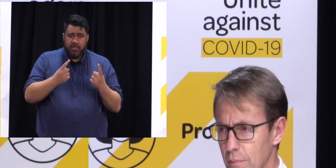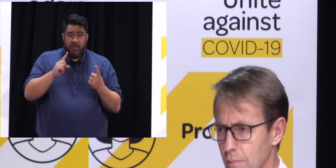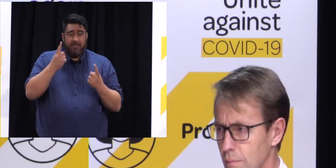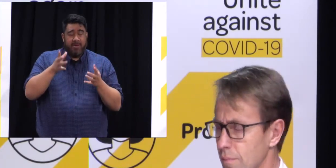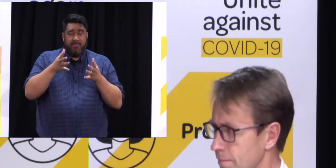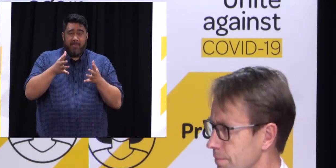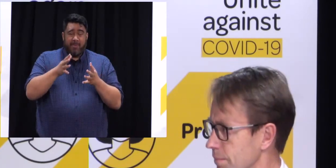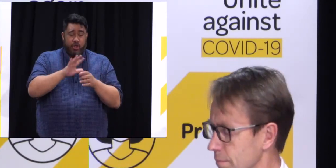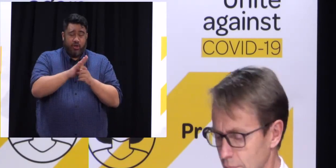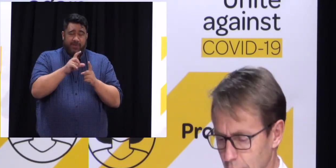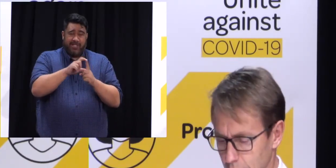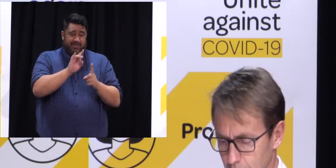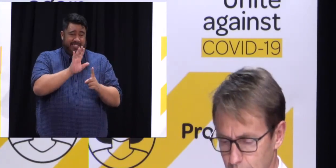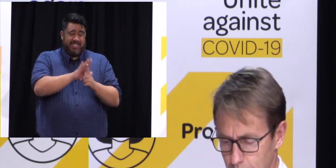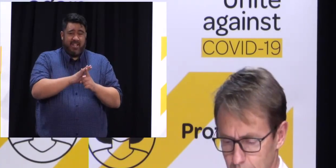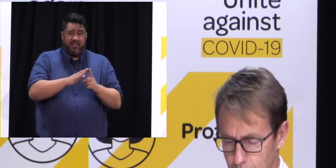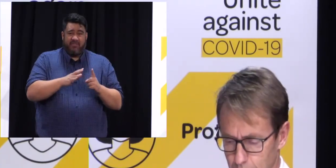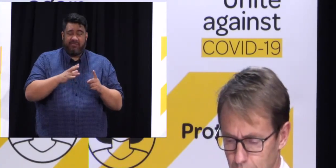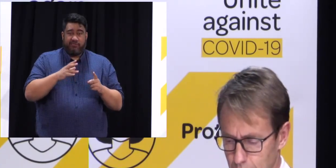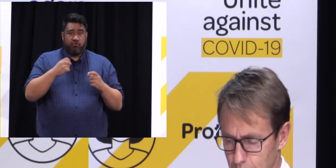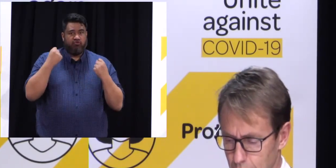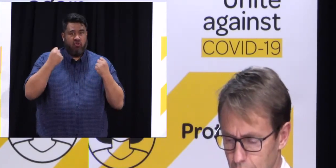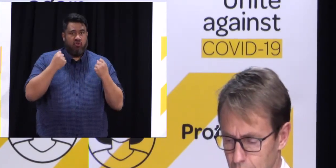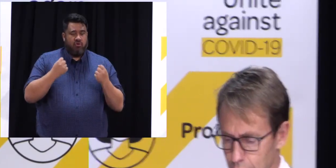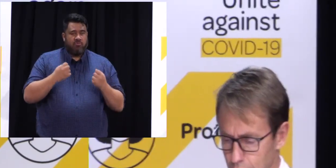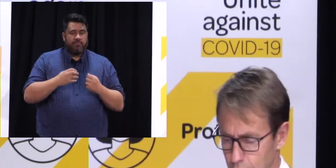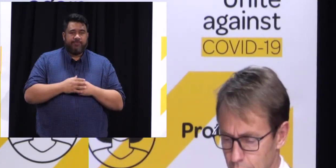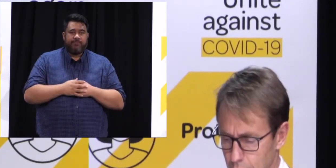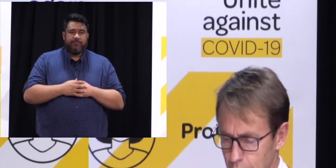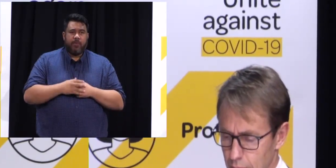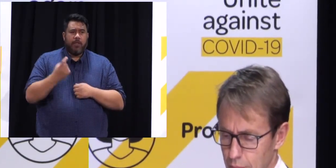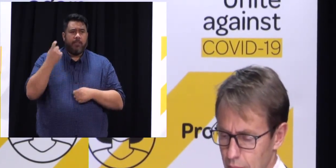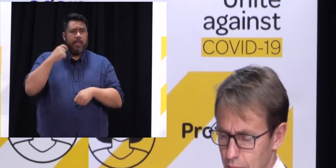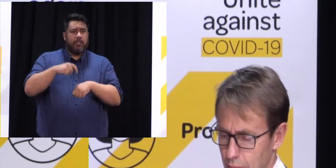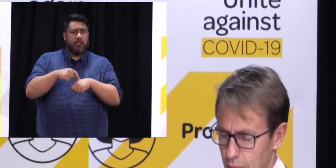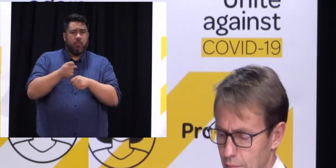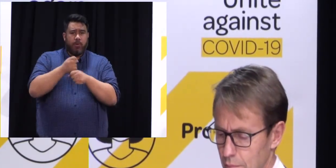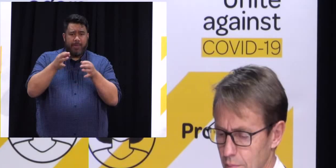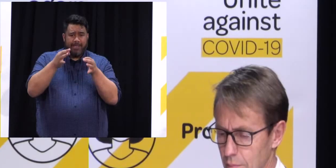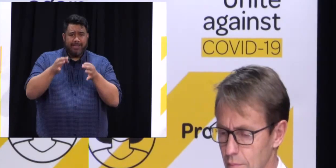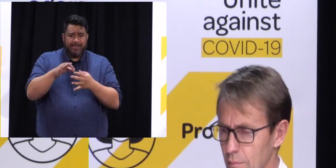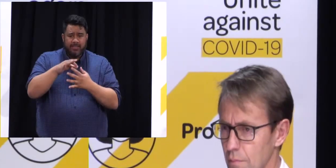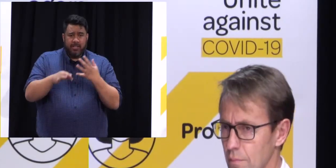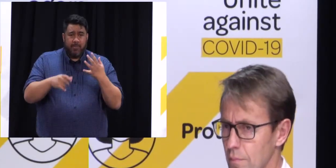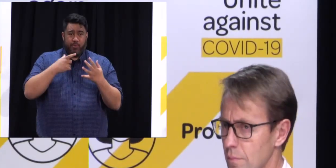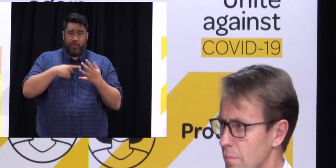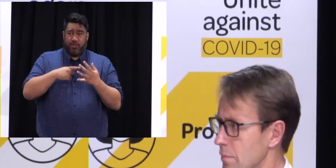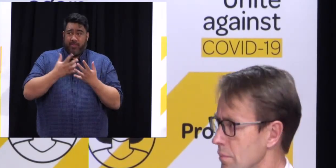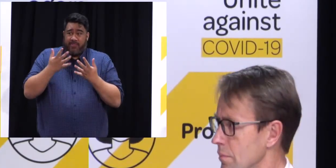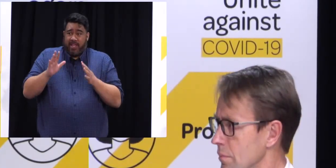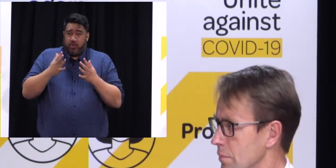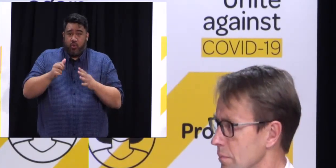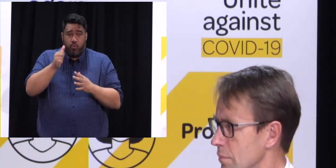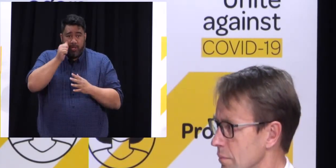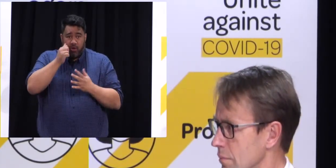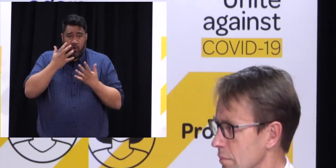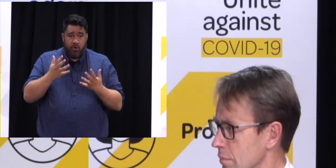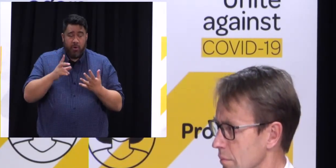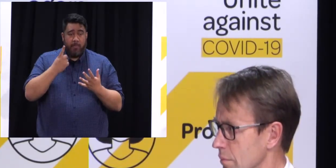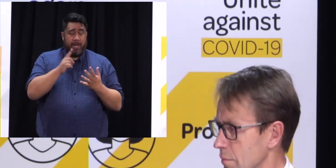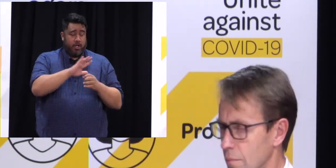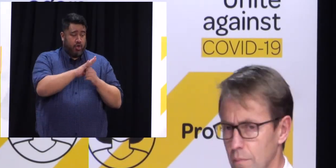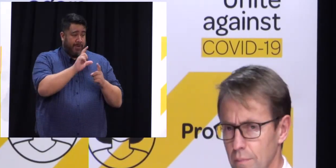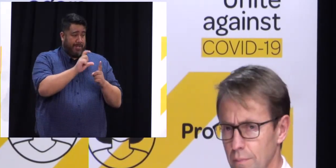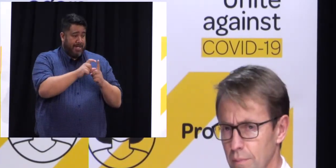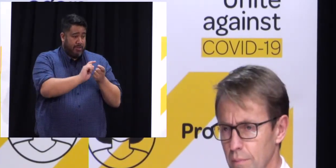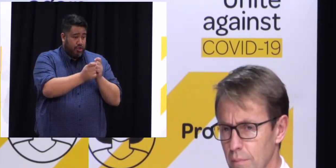virus. So look, I stand by all of the decisions at the time we made them. They were made with the best information possible. But as this virus has changed, we